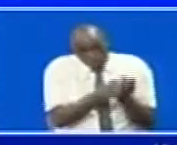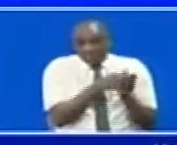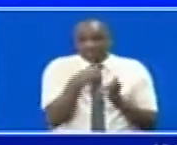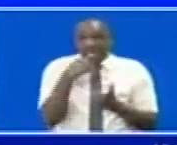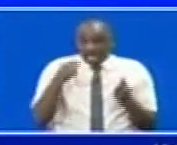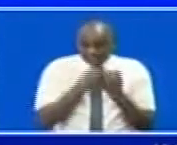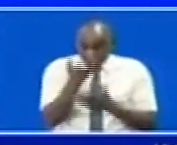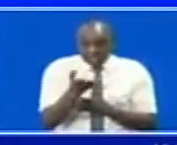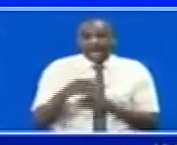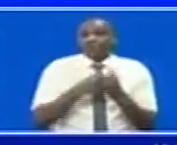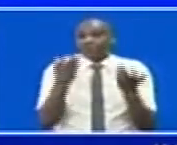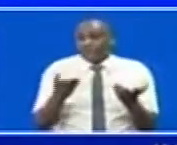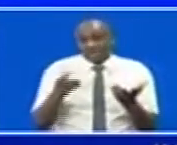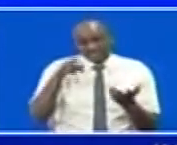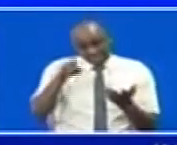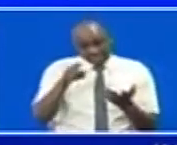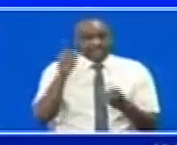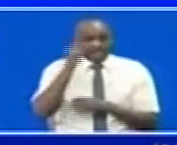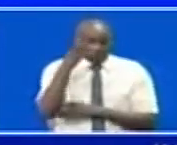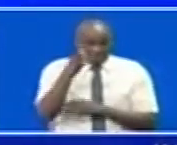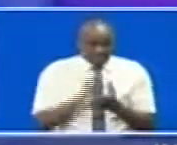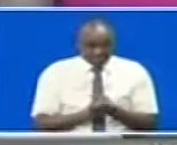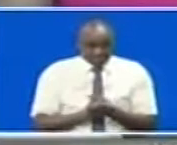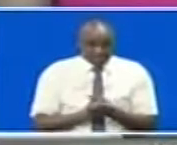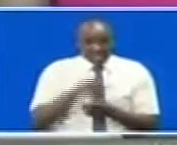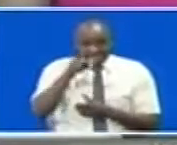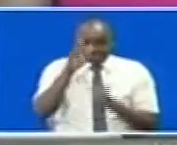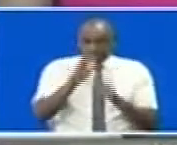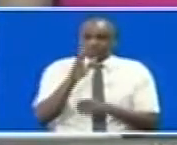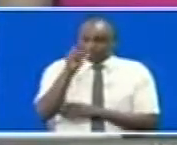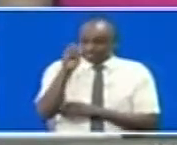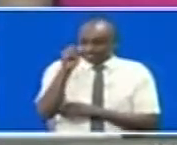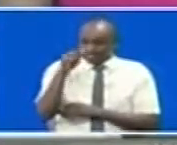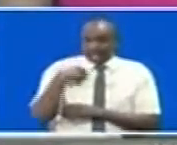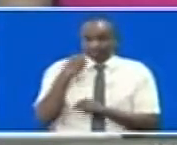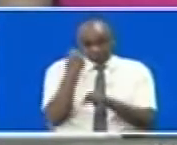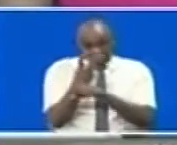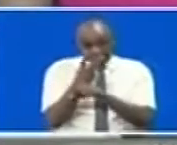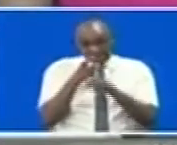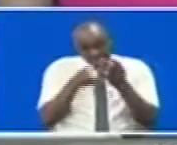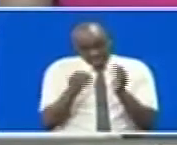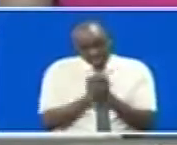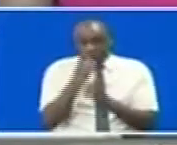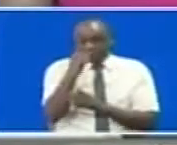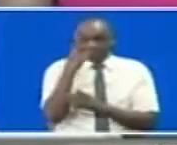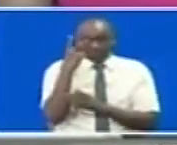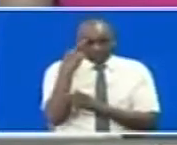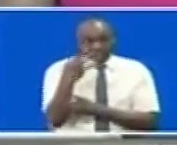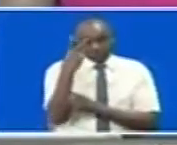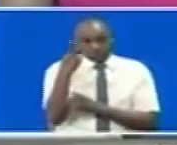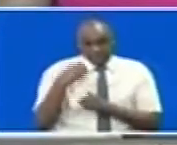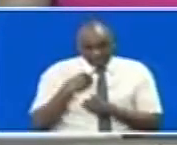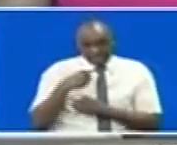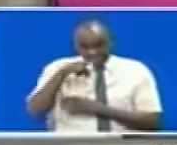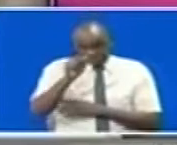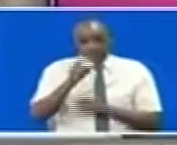came to a conclusion at the Karen Golf Club in Nairobi. Besseling played a total 12 under par 132 to lift the two-day